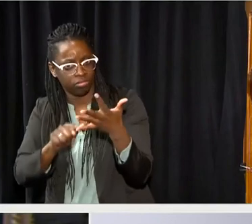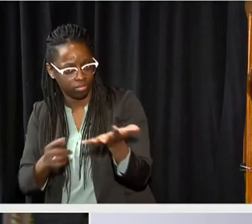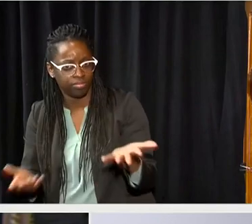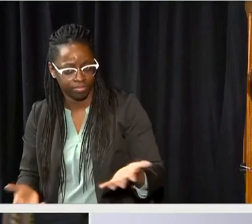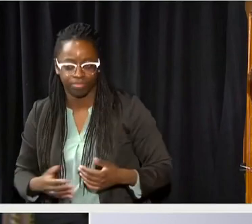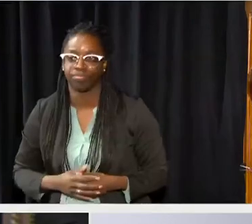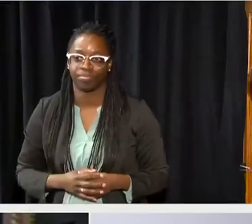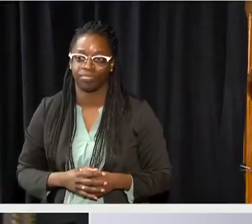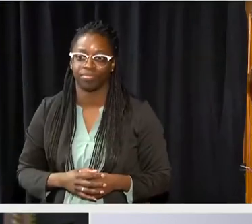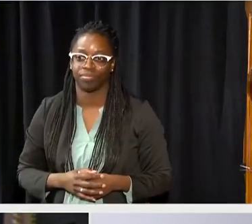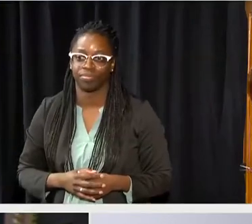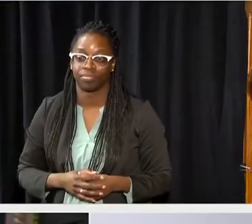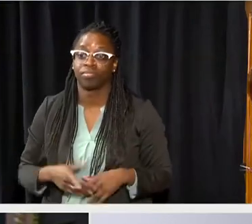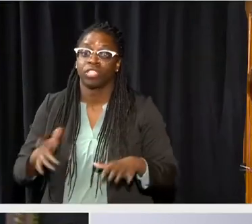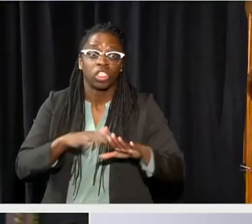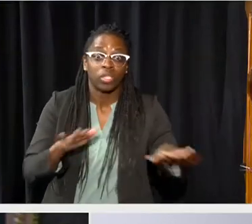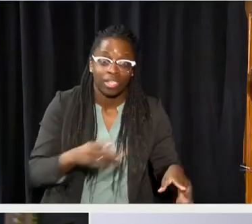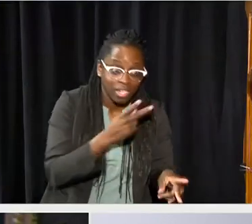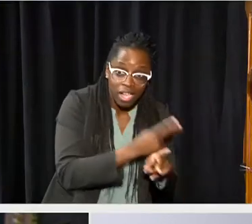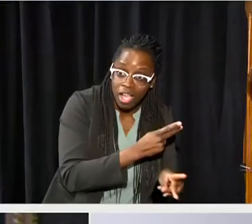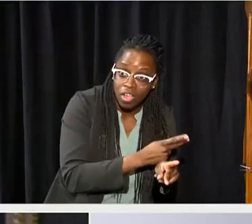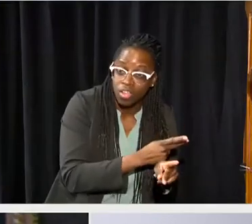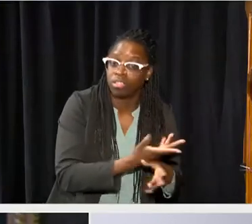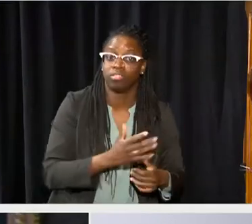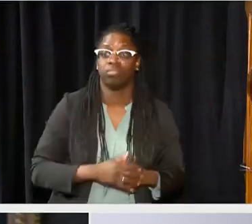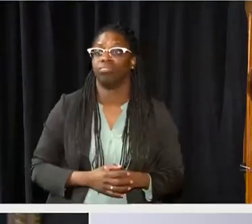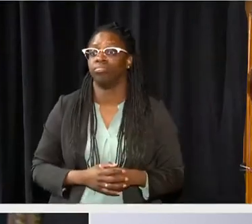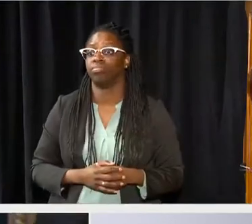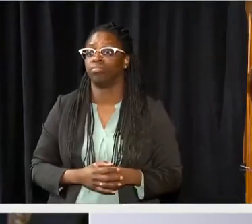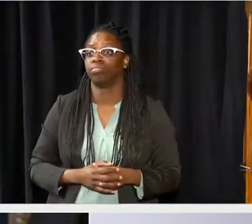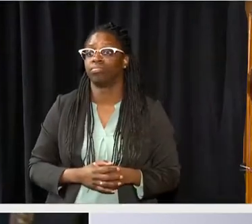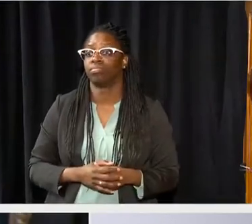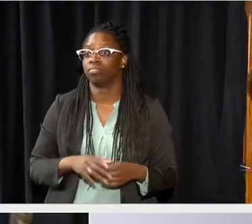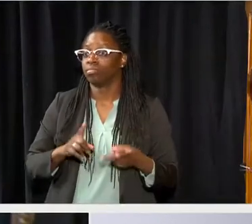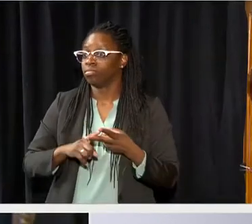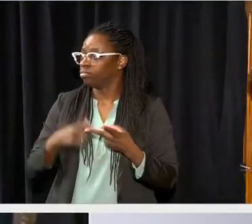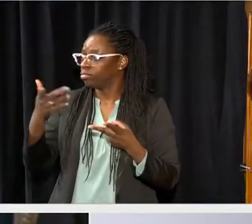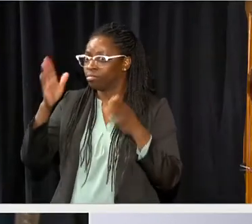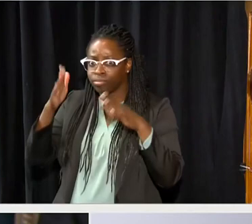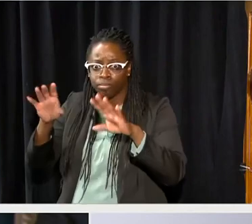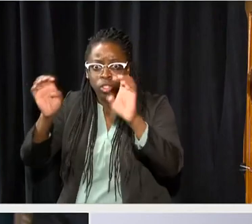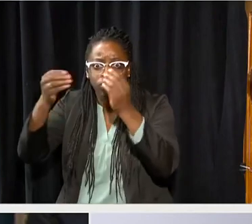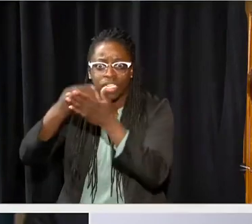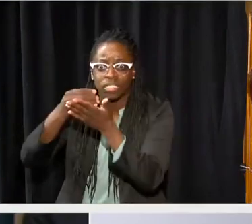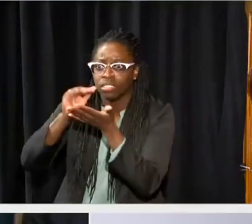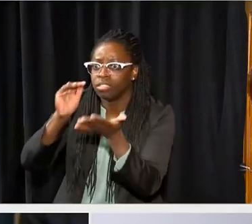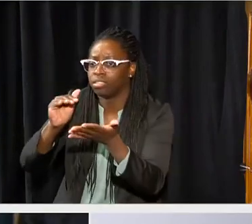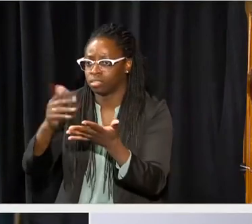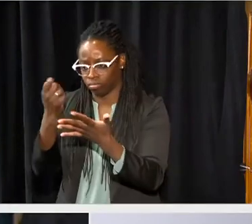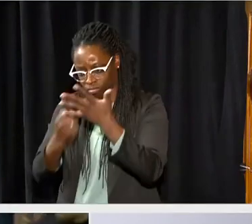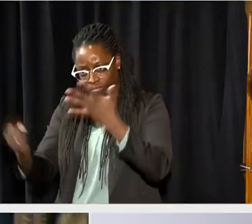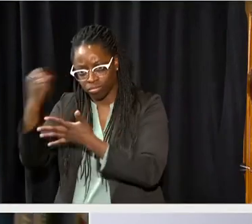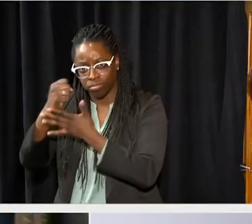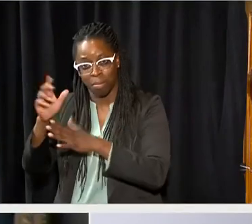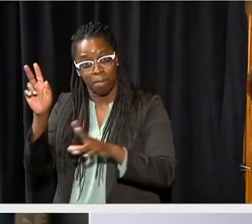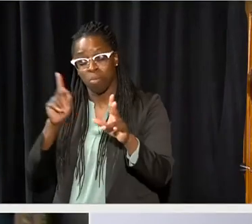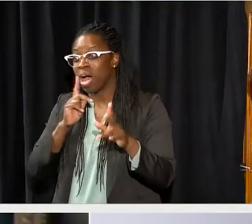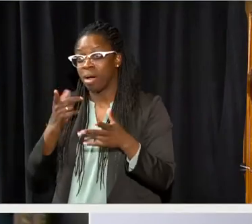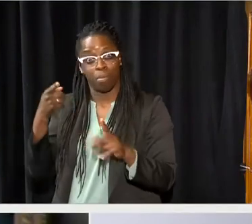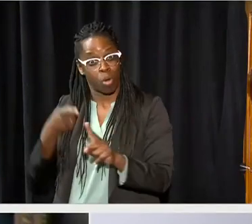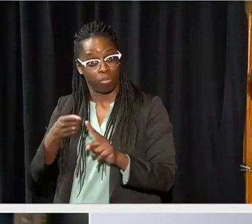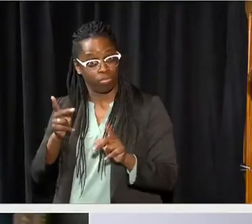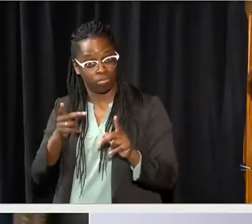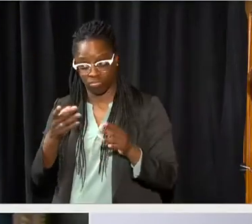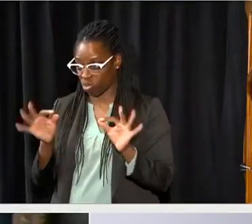We're going to take on housing and child care by working with urgency and putting people first. We're going to spark